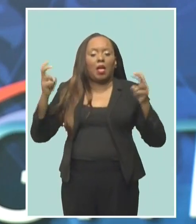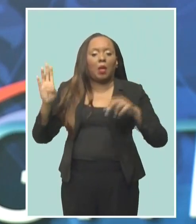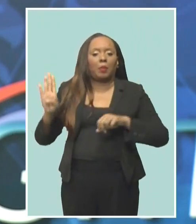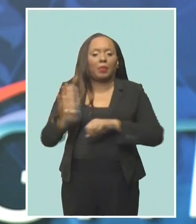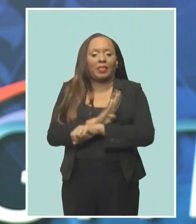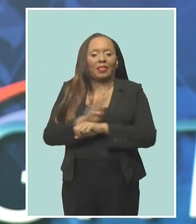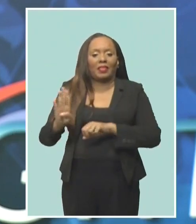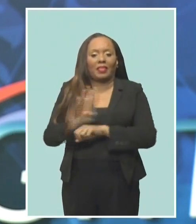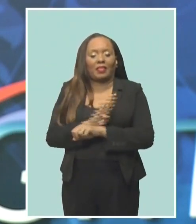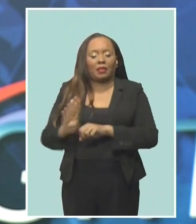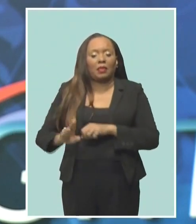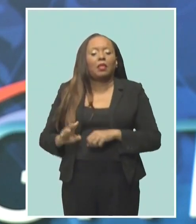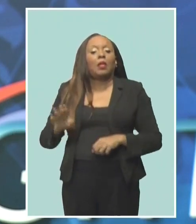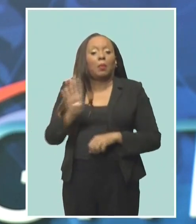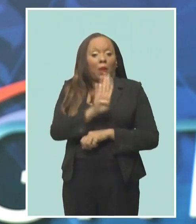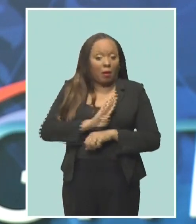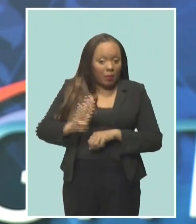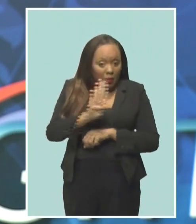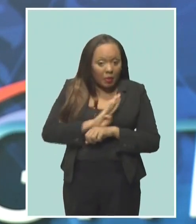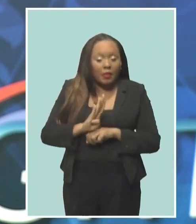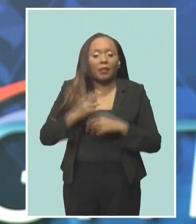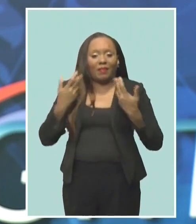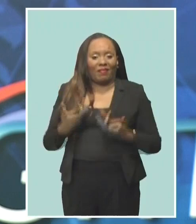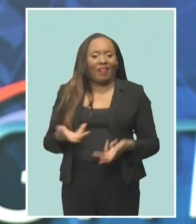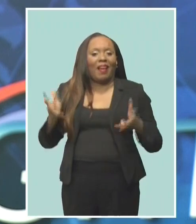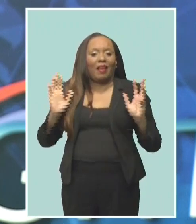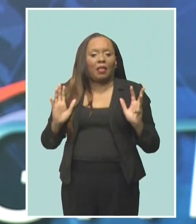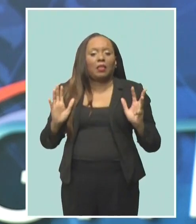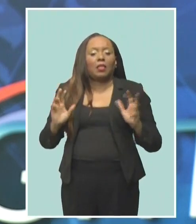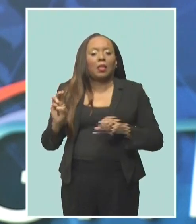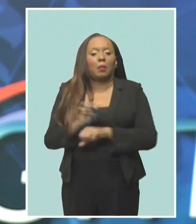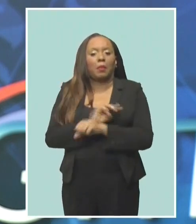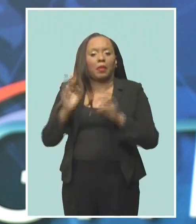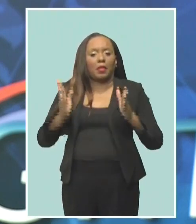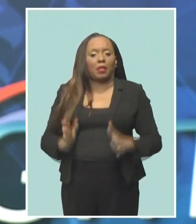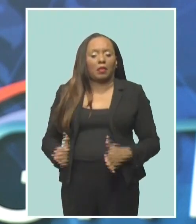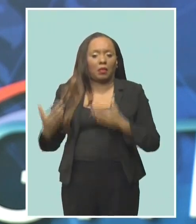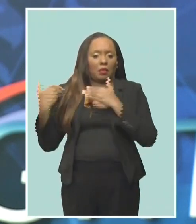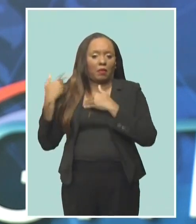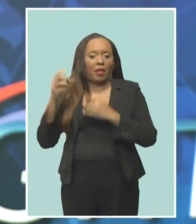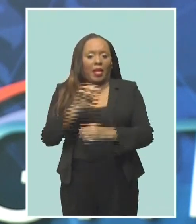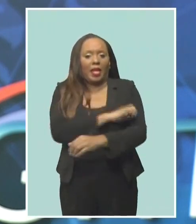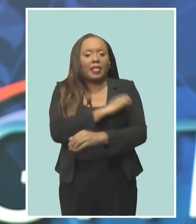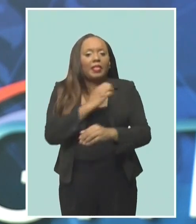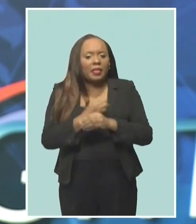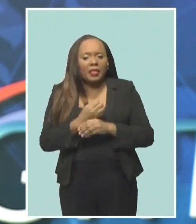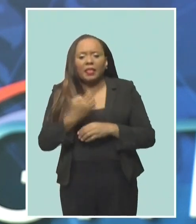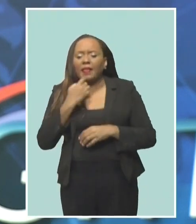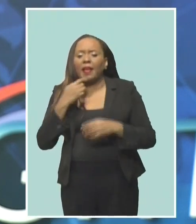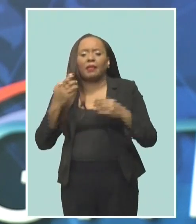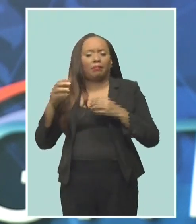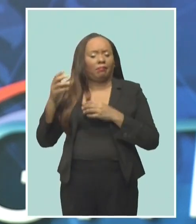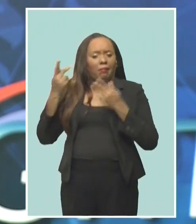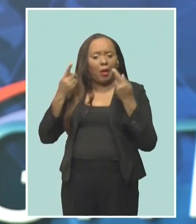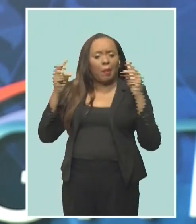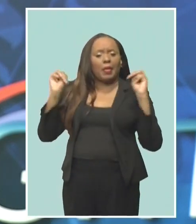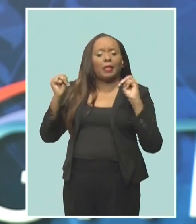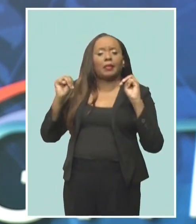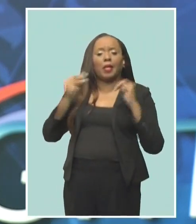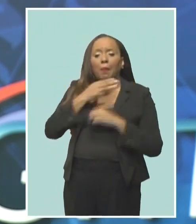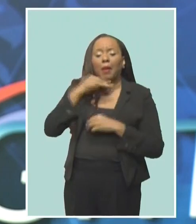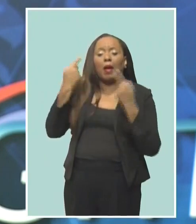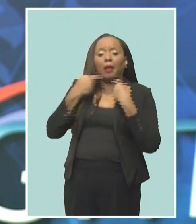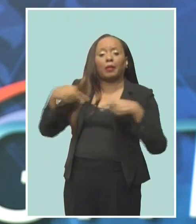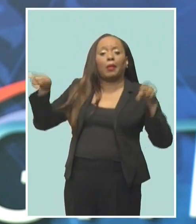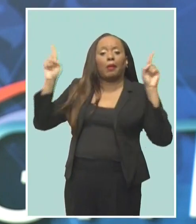The update from Minister of Energy and Business Development, Senator Lisa Cummins, who says the initiative announced by Prime Minister Mia Amar Motley in